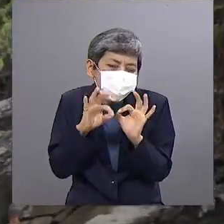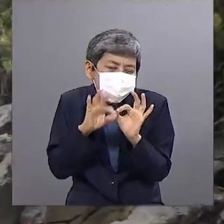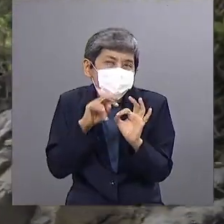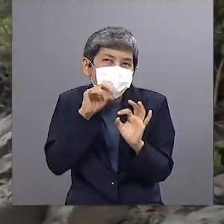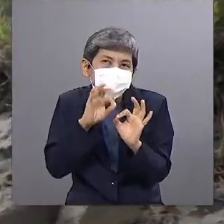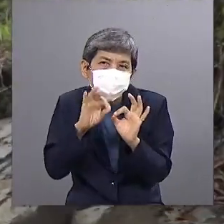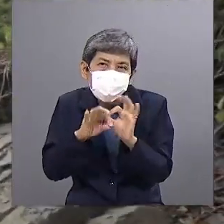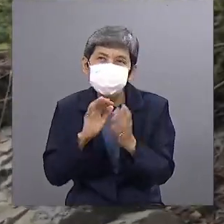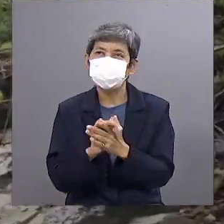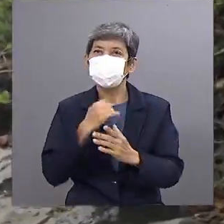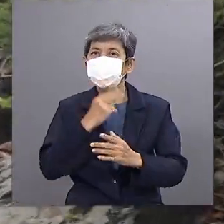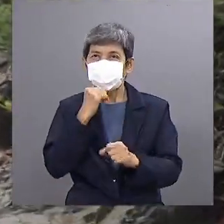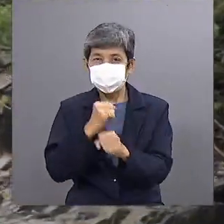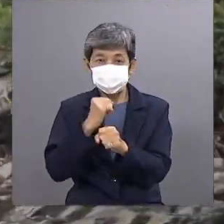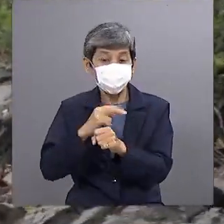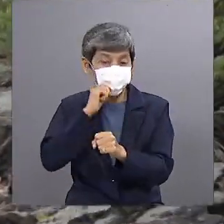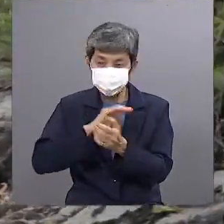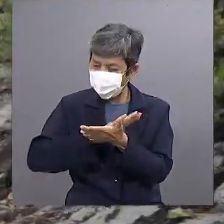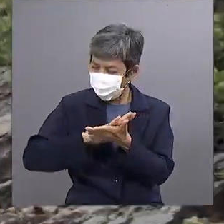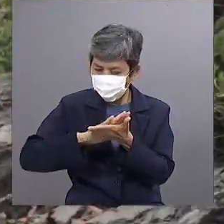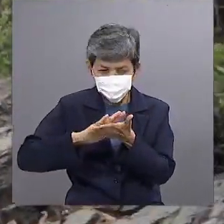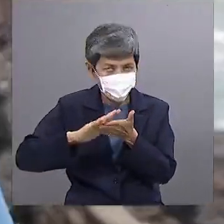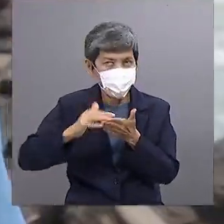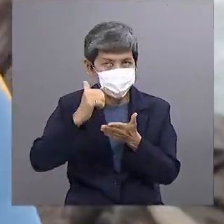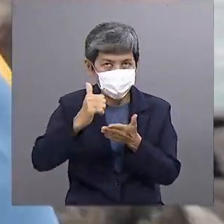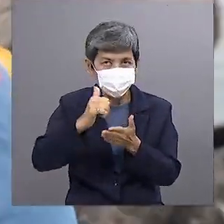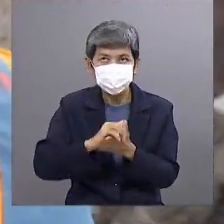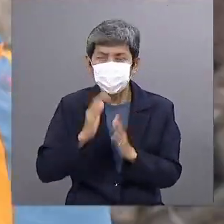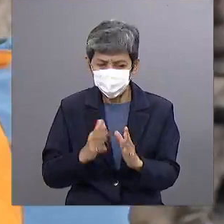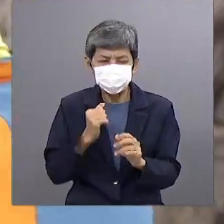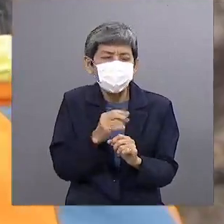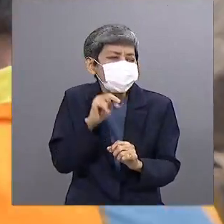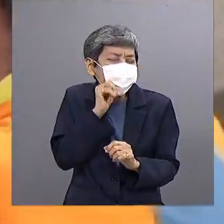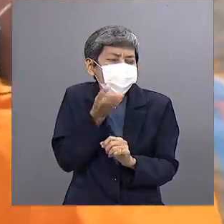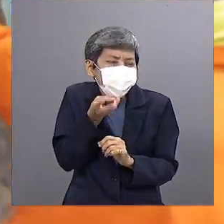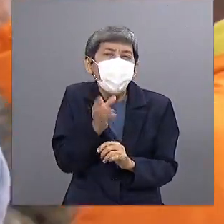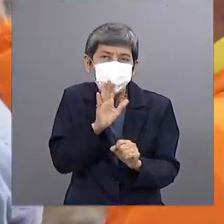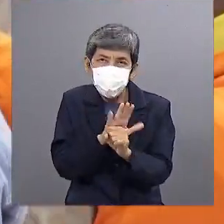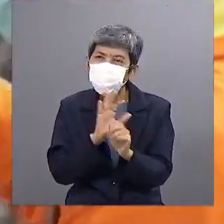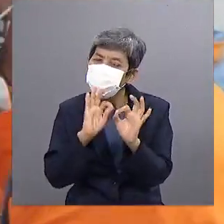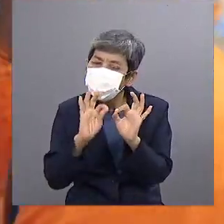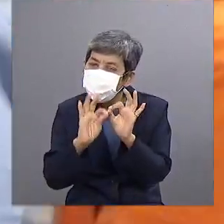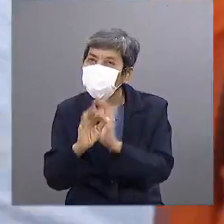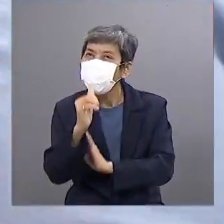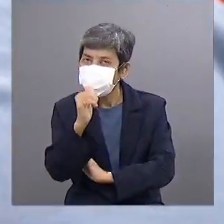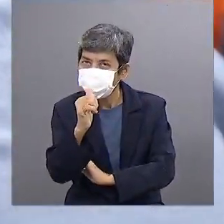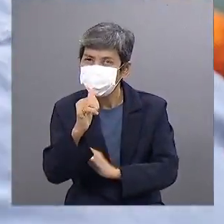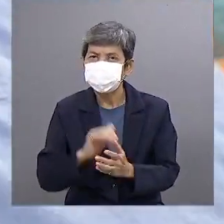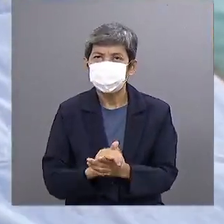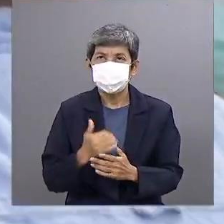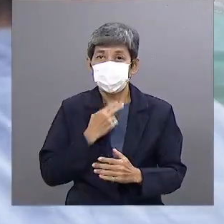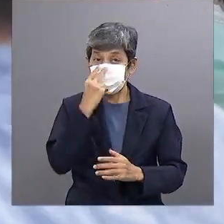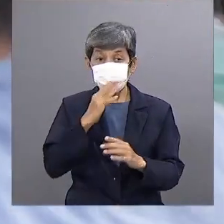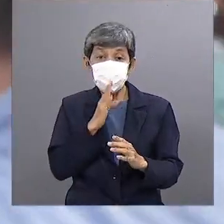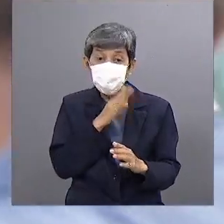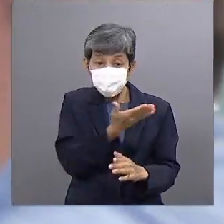use, everybody uses less water needs to be pumped or cleaned. So there are things you can do as an individual. But of course, only one person cannot